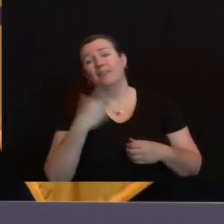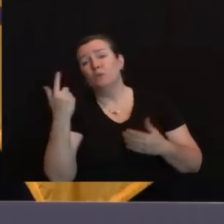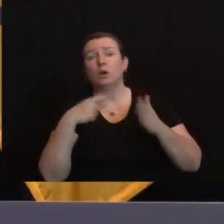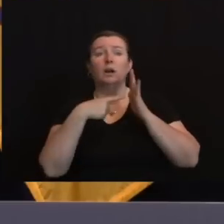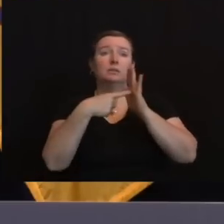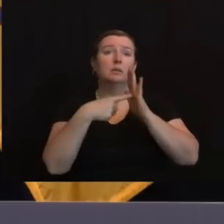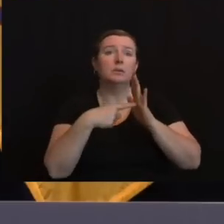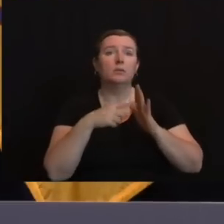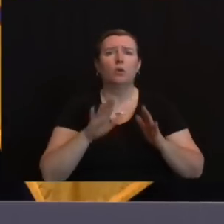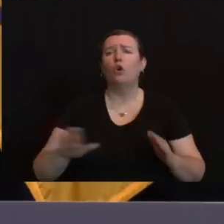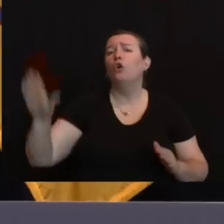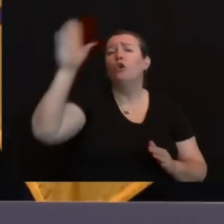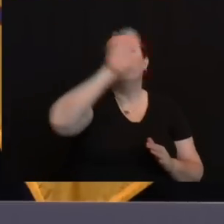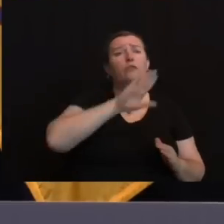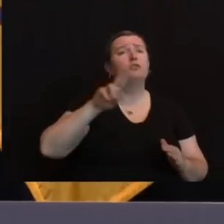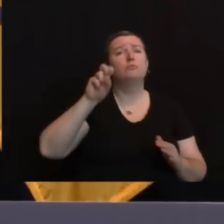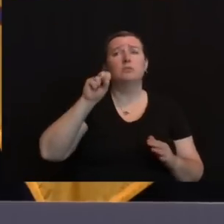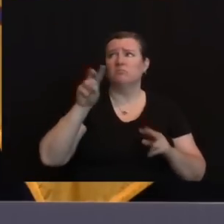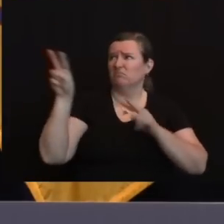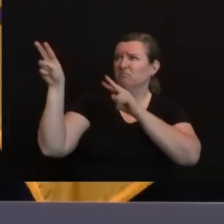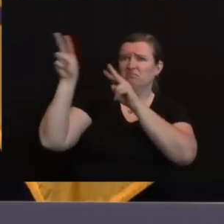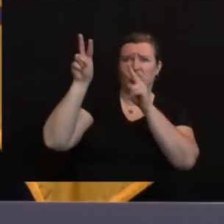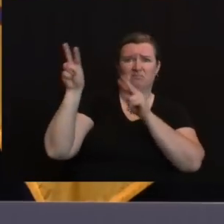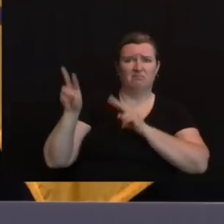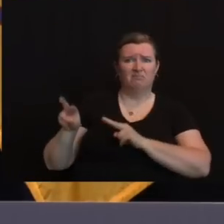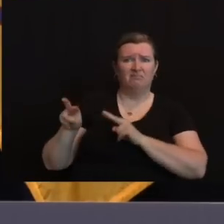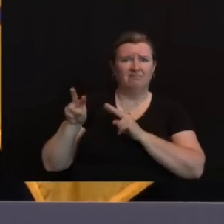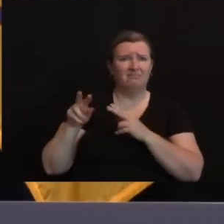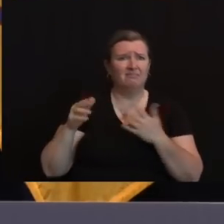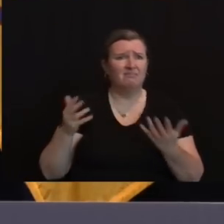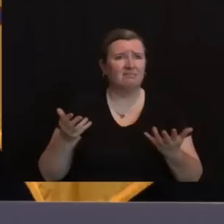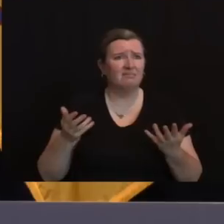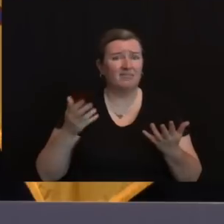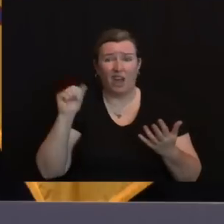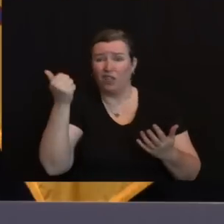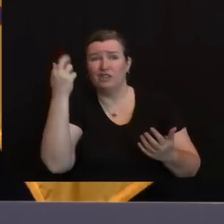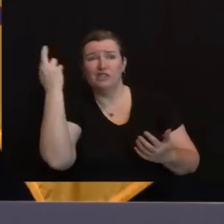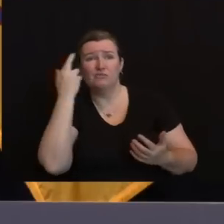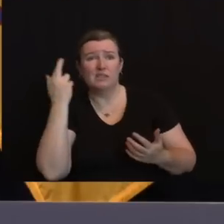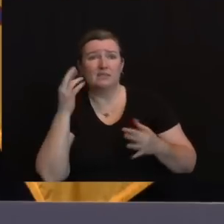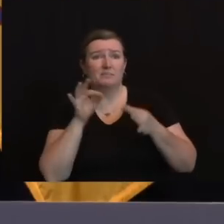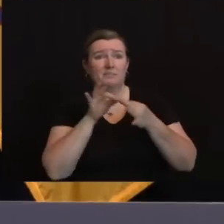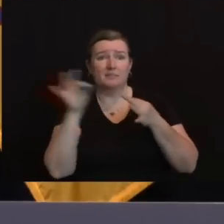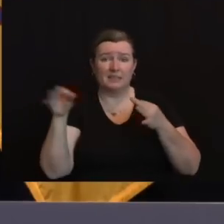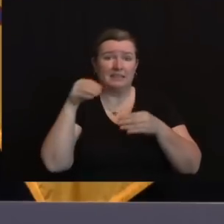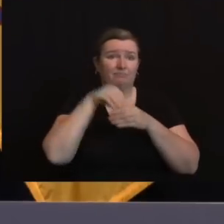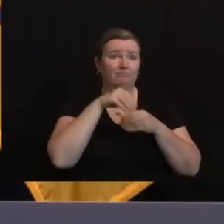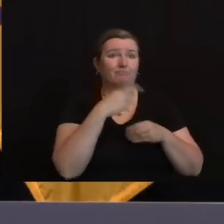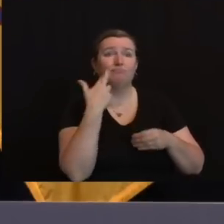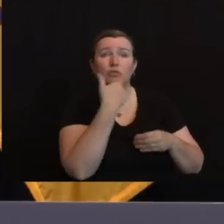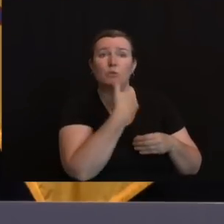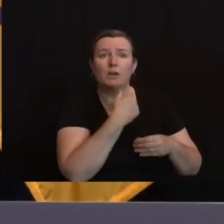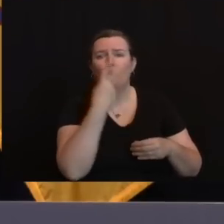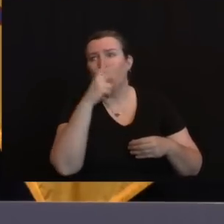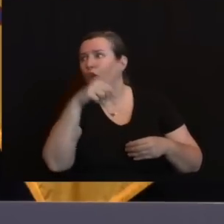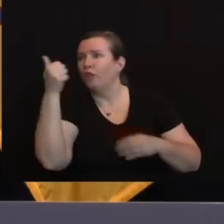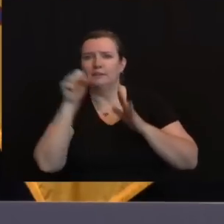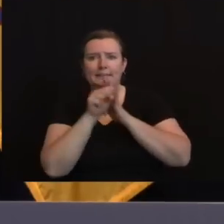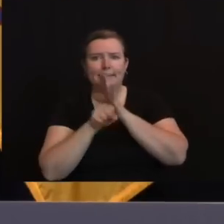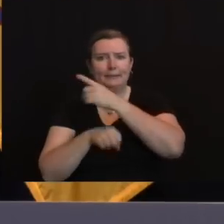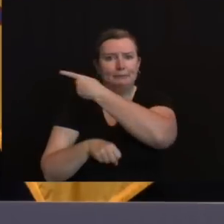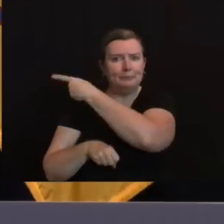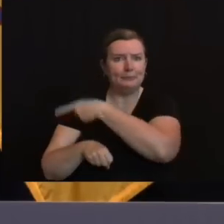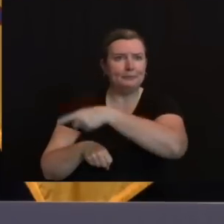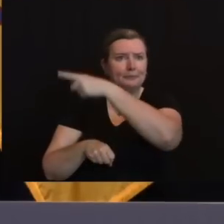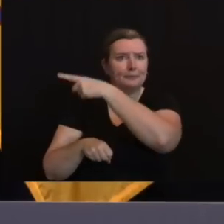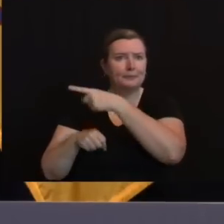country. And secondly, what we are seeing going on in other states, in indoor bars and restaurants. And